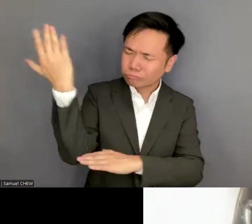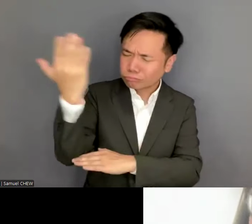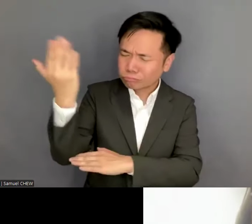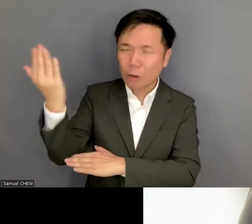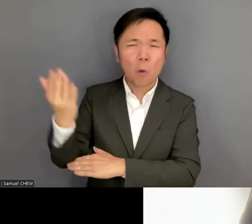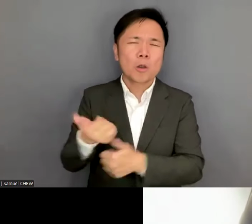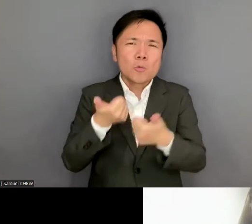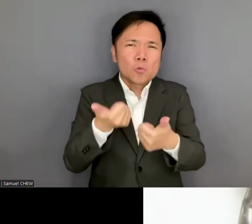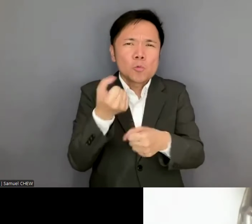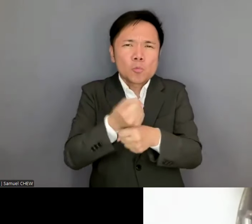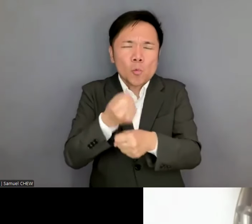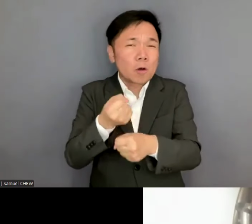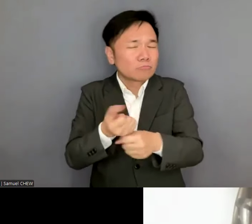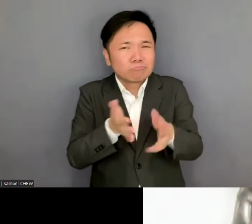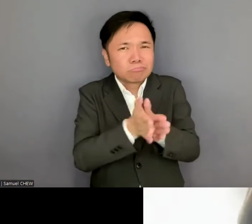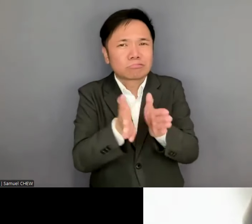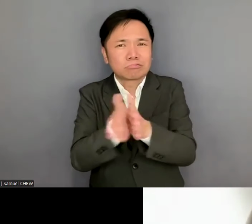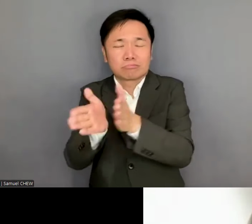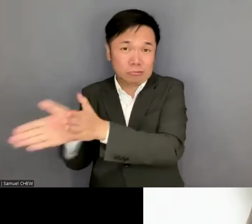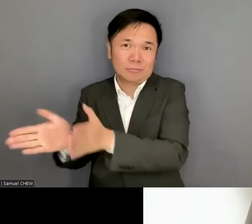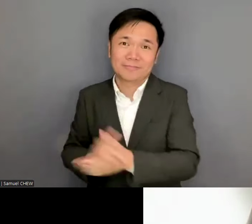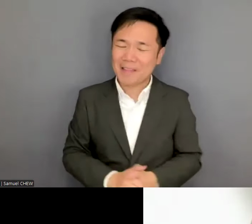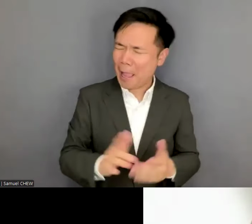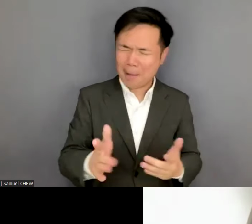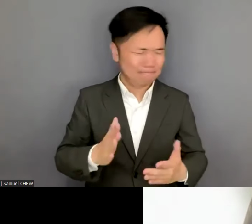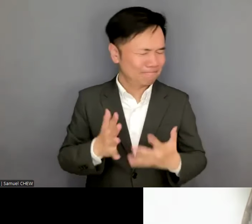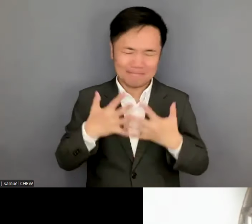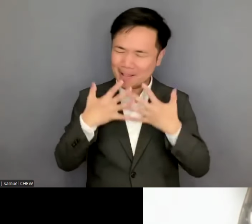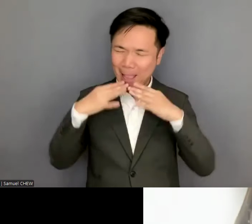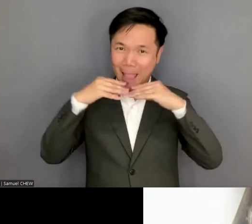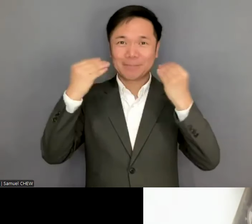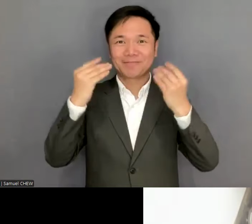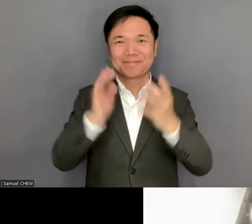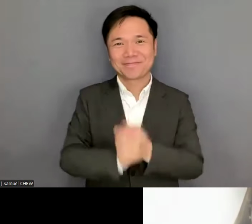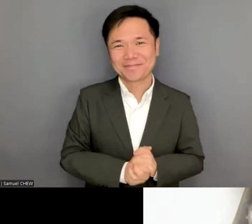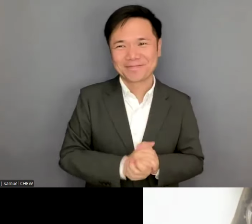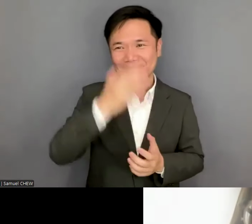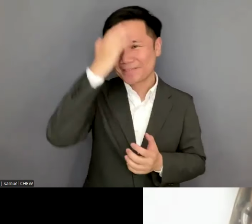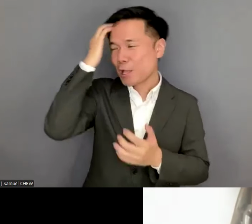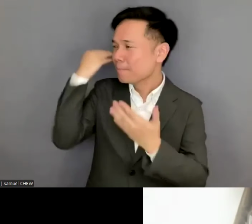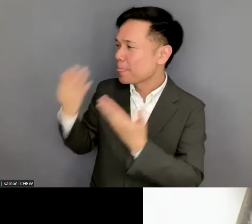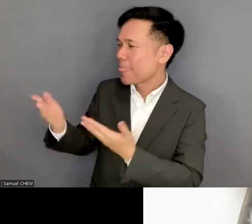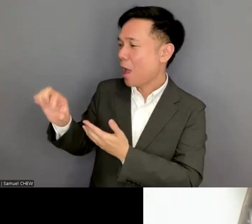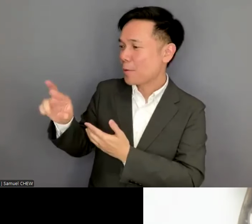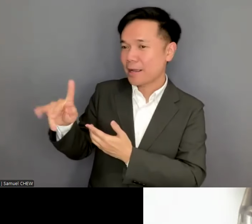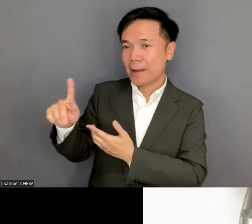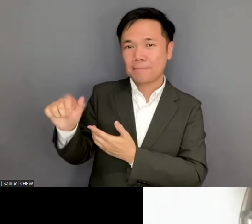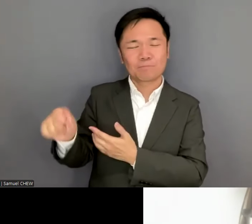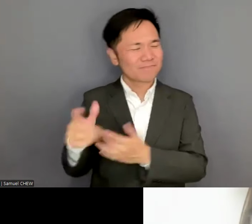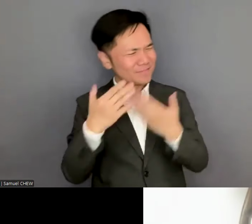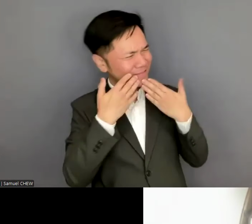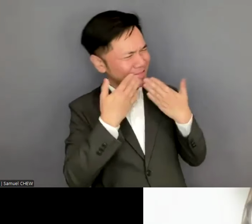our key work issues from Yes. Nepal. This is Erica again, Juan. Thank you so much. And I know I've